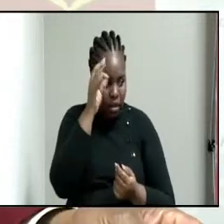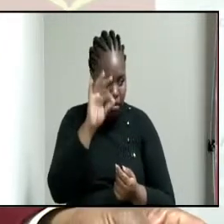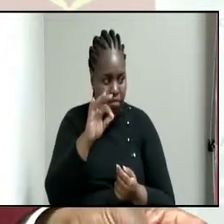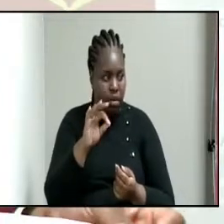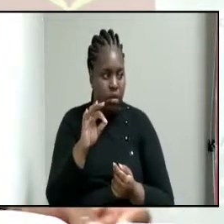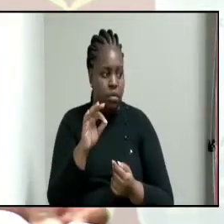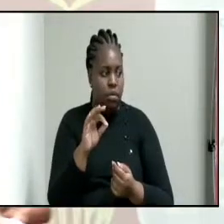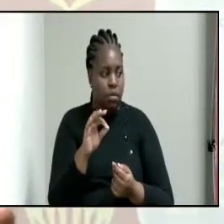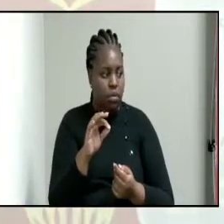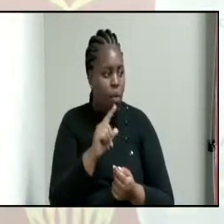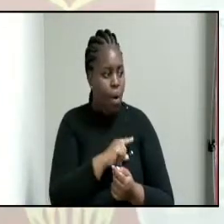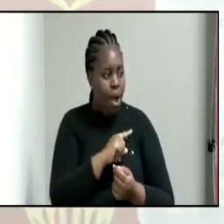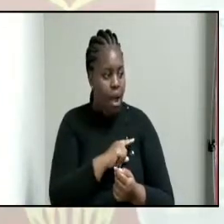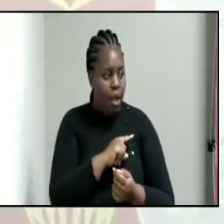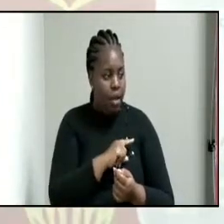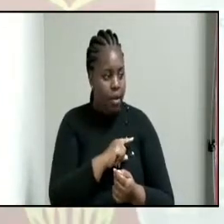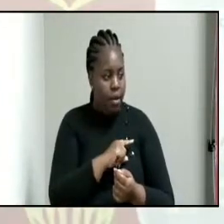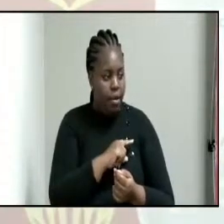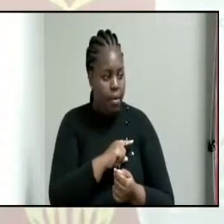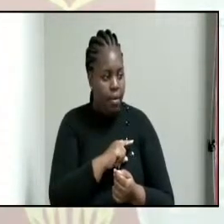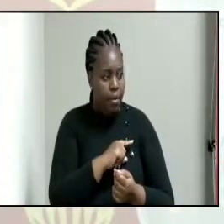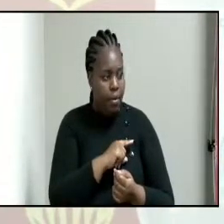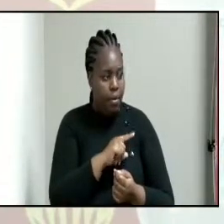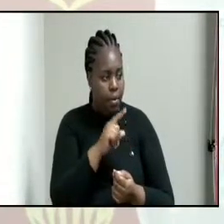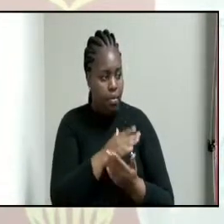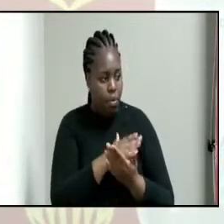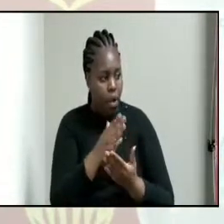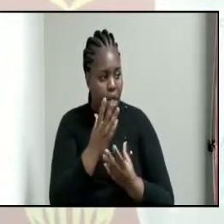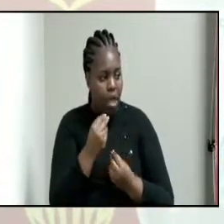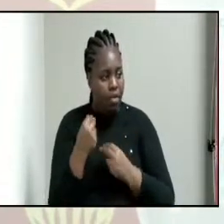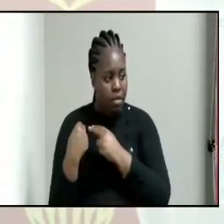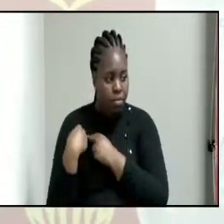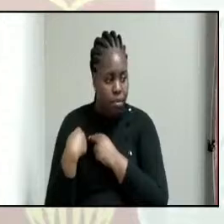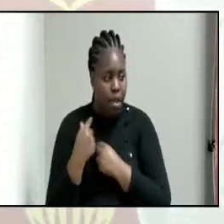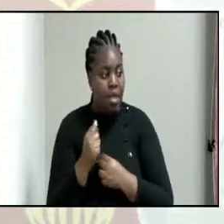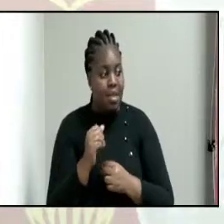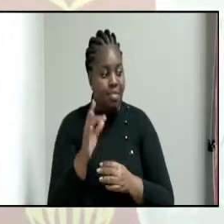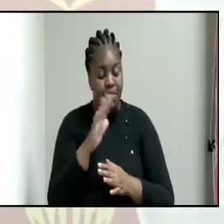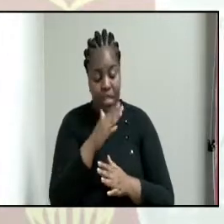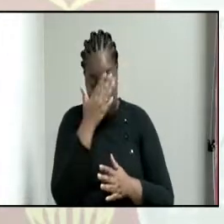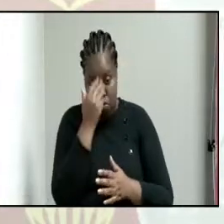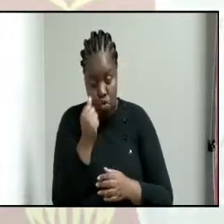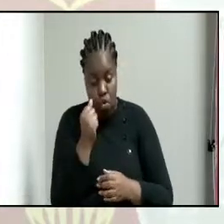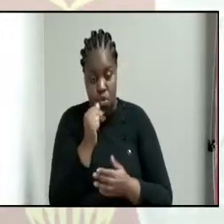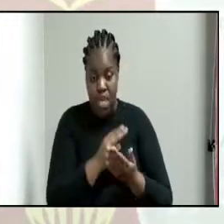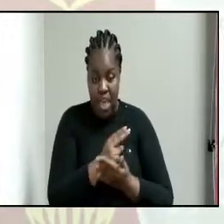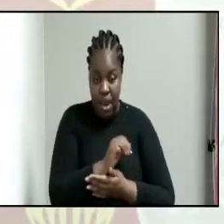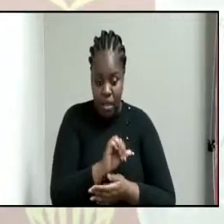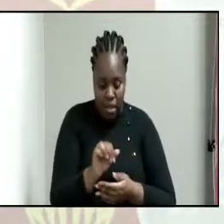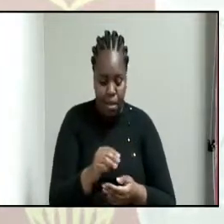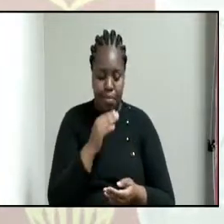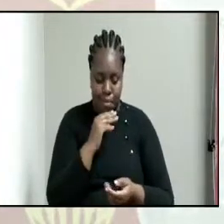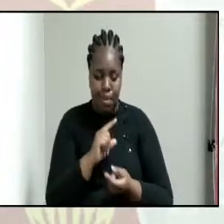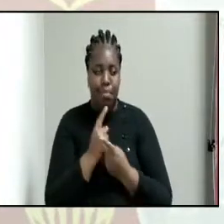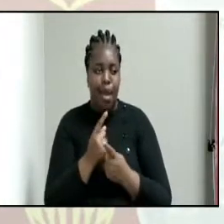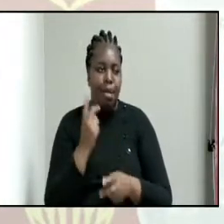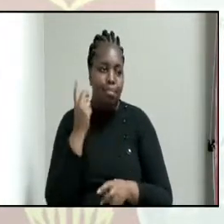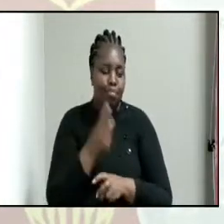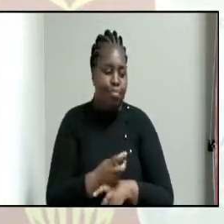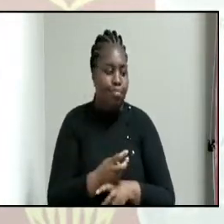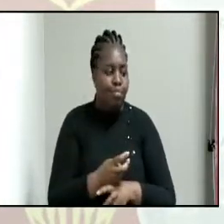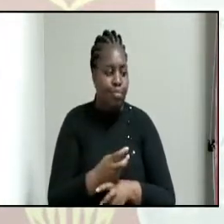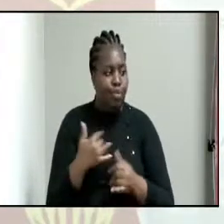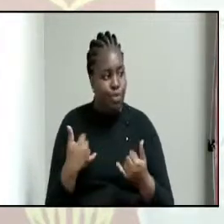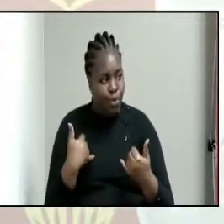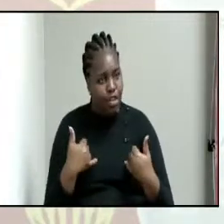of them, because the rights are they also have responsibilities. But when people are not aware of their rights, it becomes even more difficult for them to enjoy them or